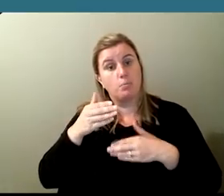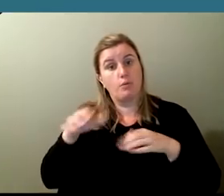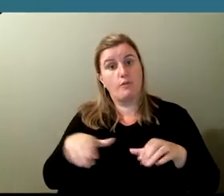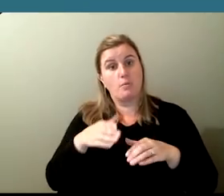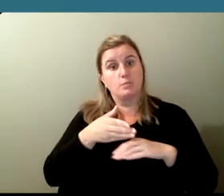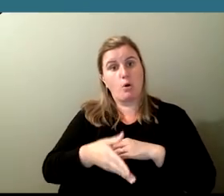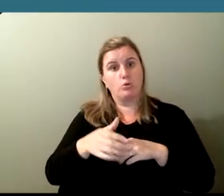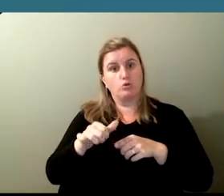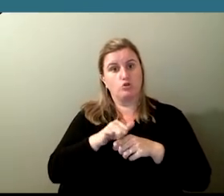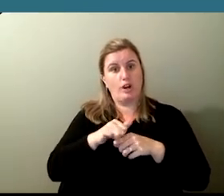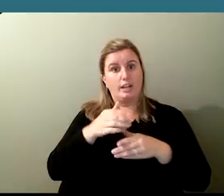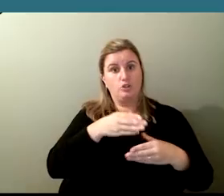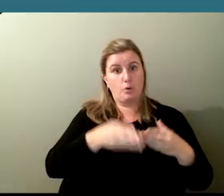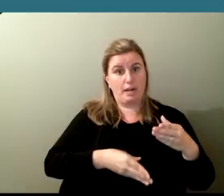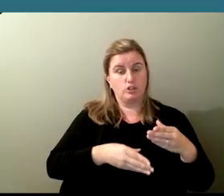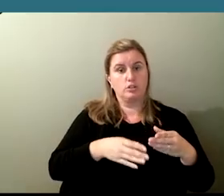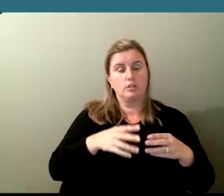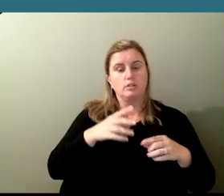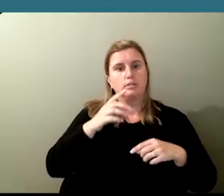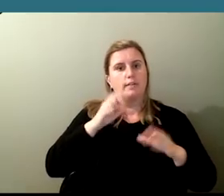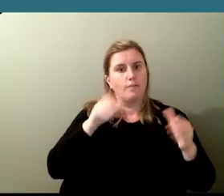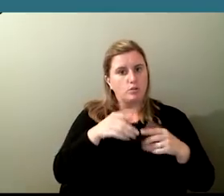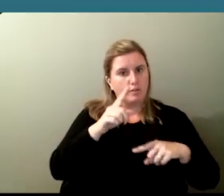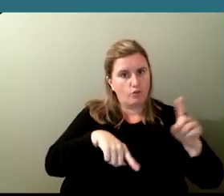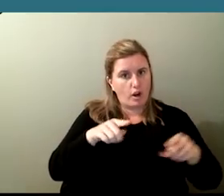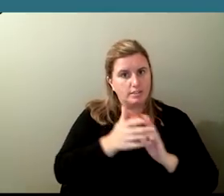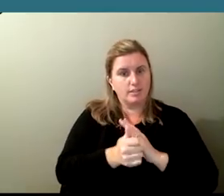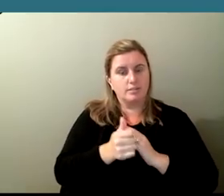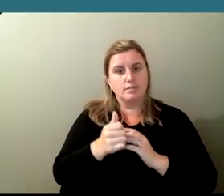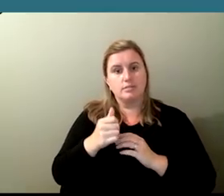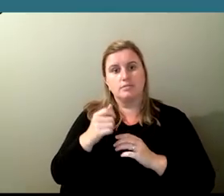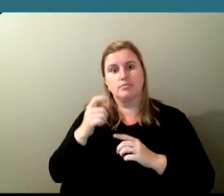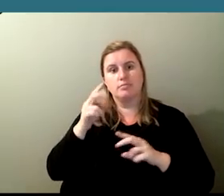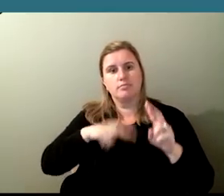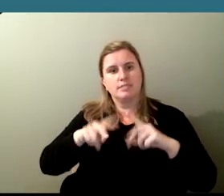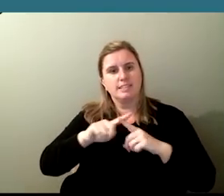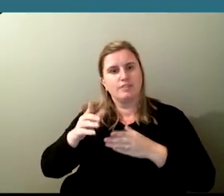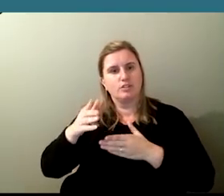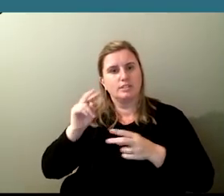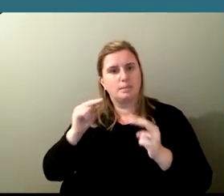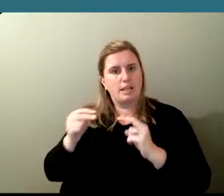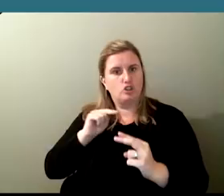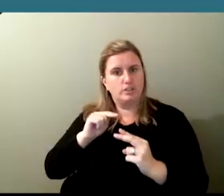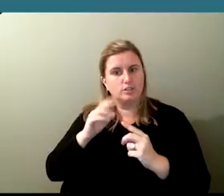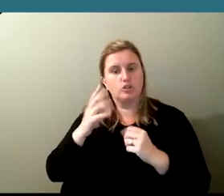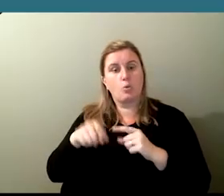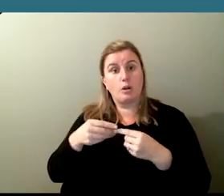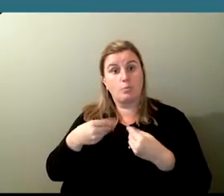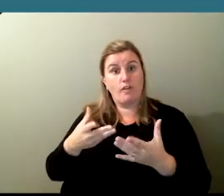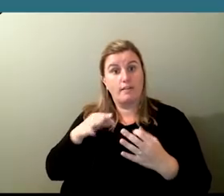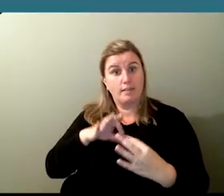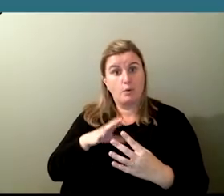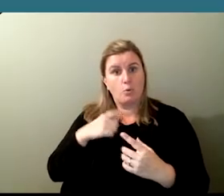is critical. Focus on variety of skills, account for different dimensions when giving feedback, so that way we can account